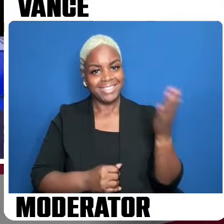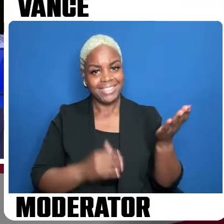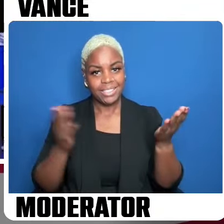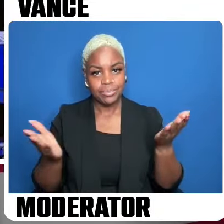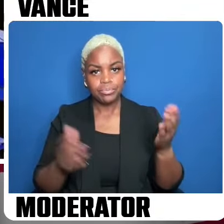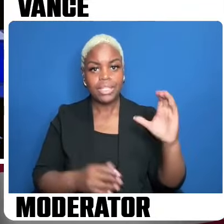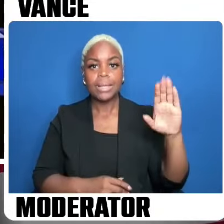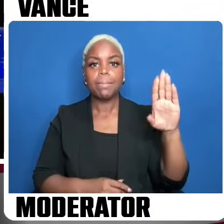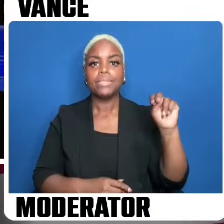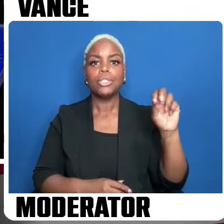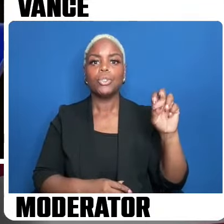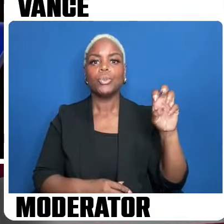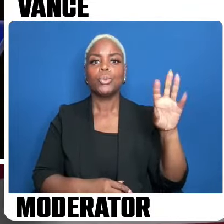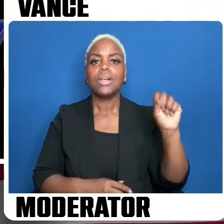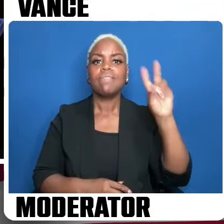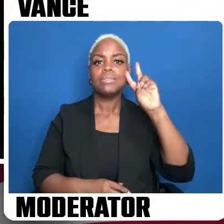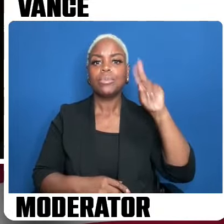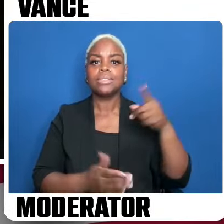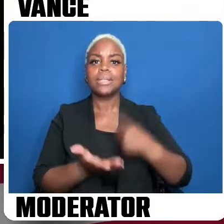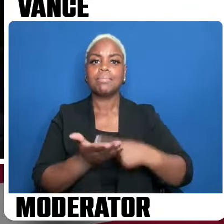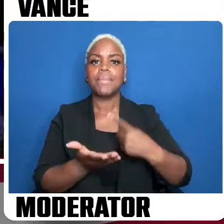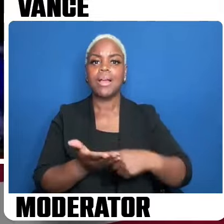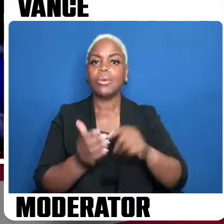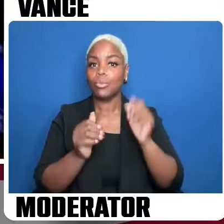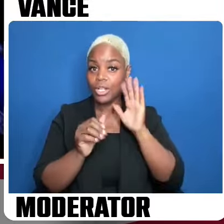presidential debate continues.